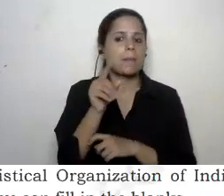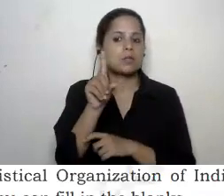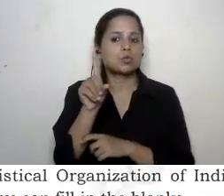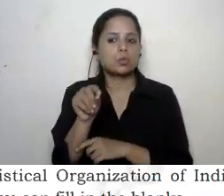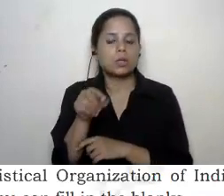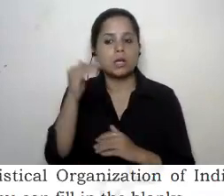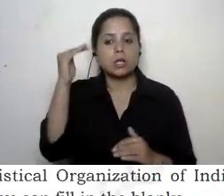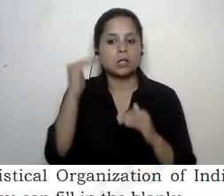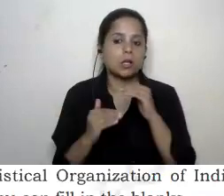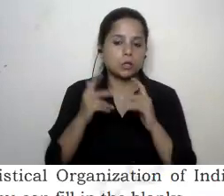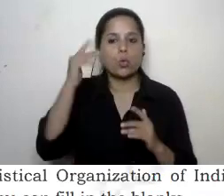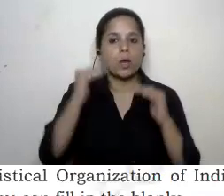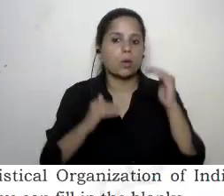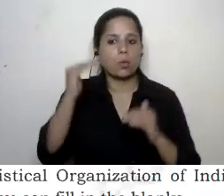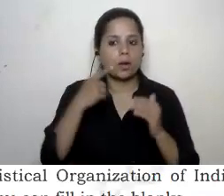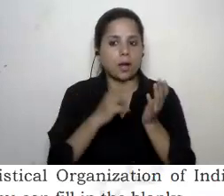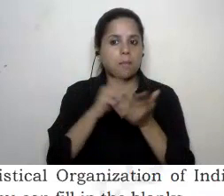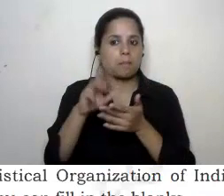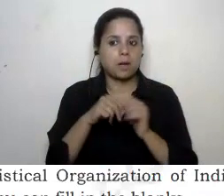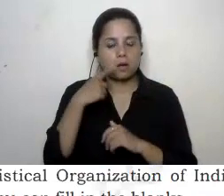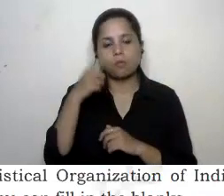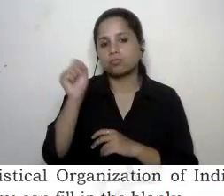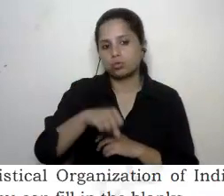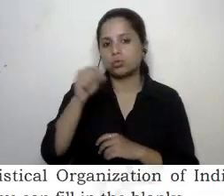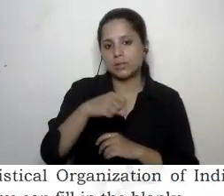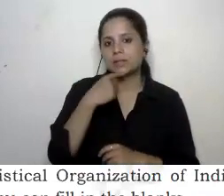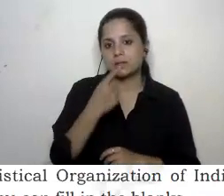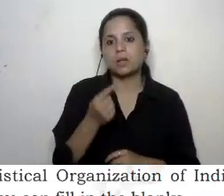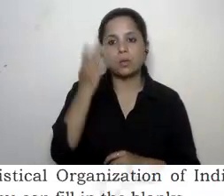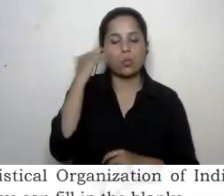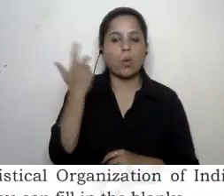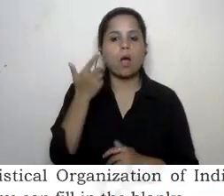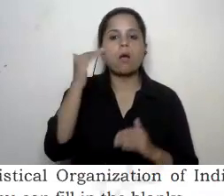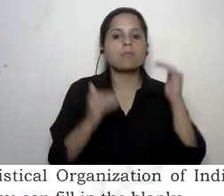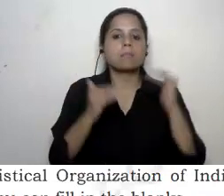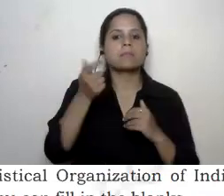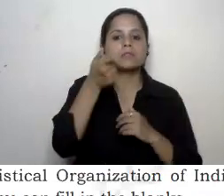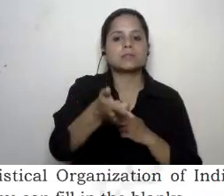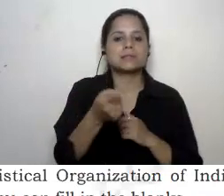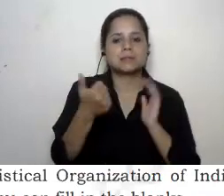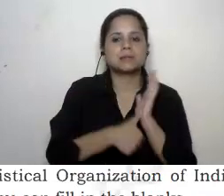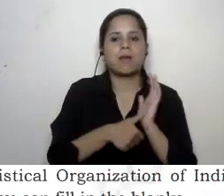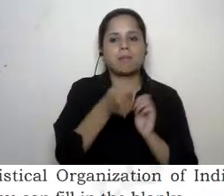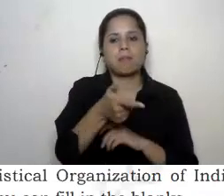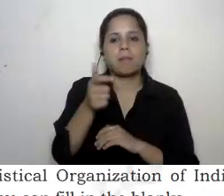reduced inequalities, Meena. Yes, yes, And because I because could, of the imbalance in the salary.